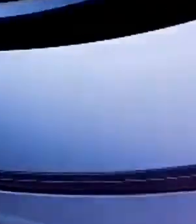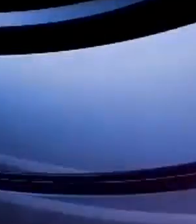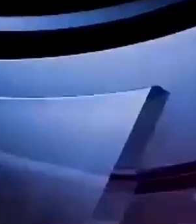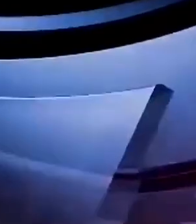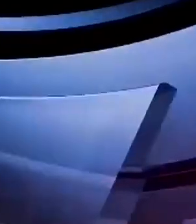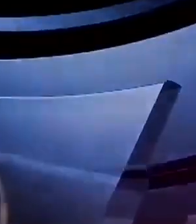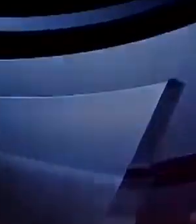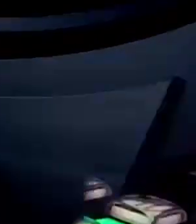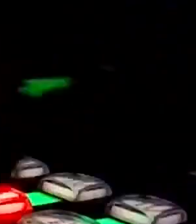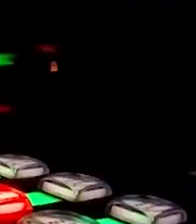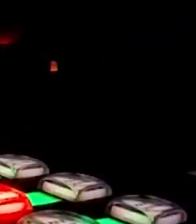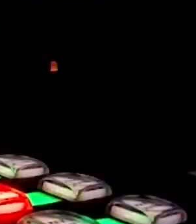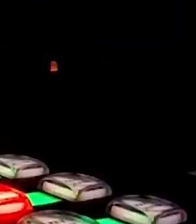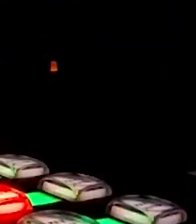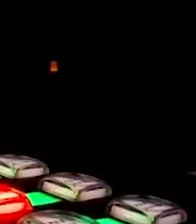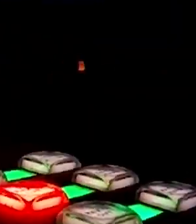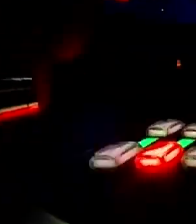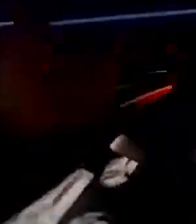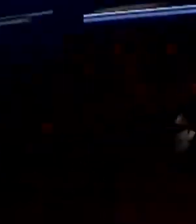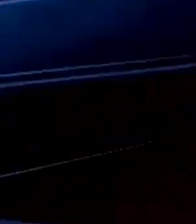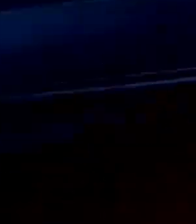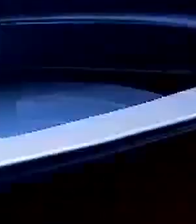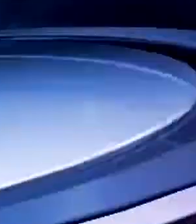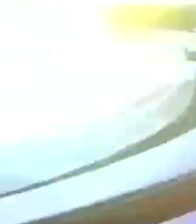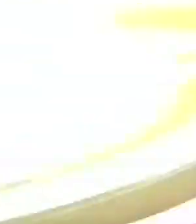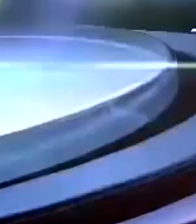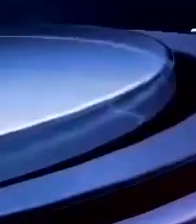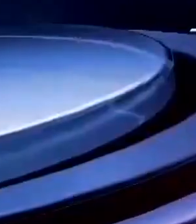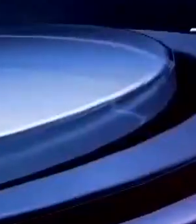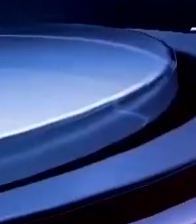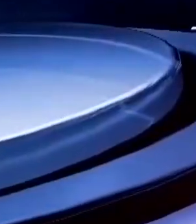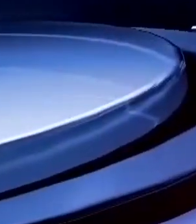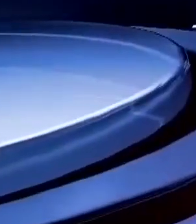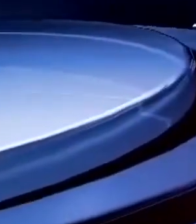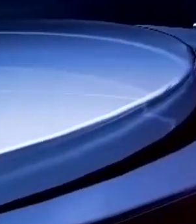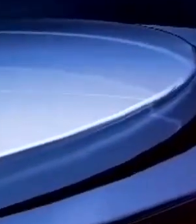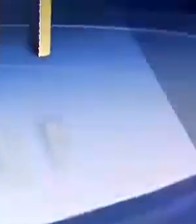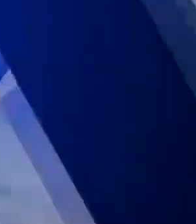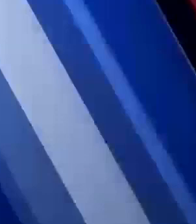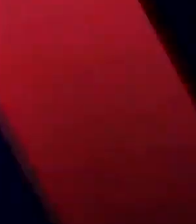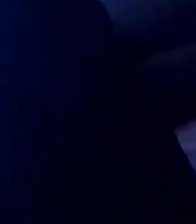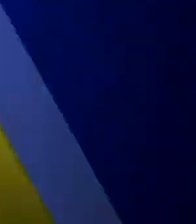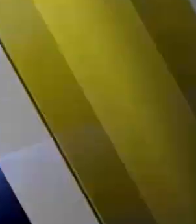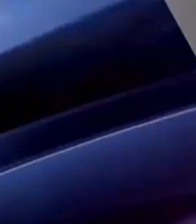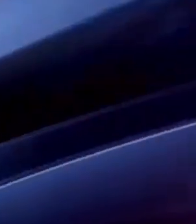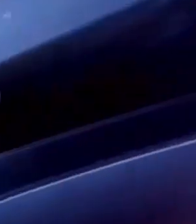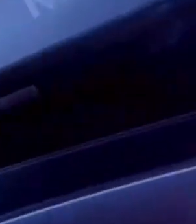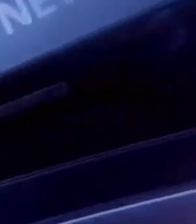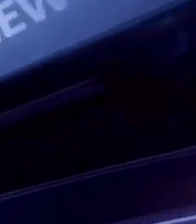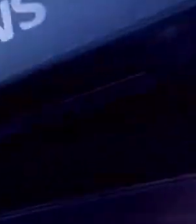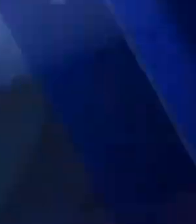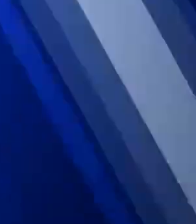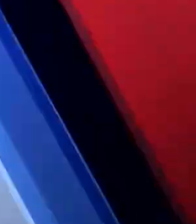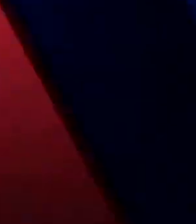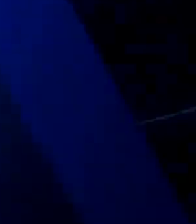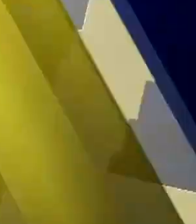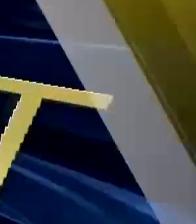Broadcasting from our studios in the Pine St. Michael, this is CBC Newsnight, starting now.